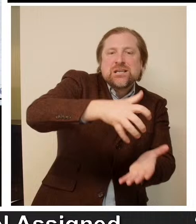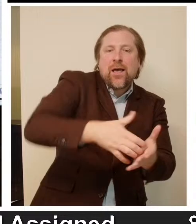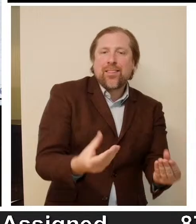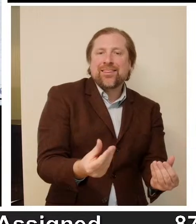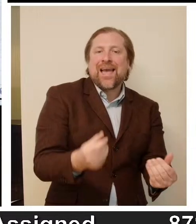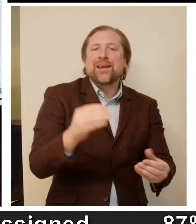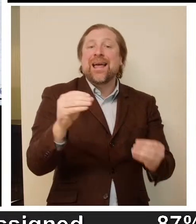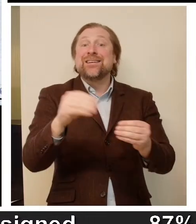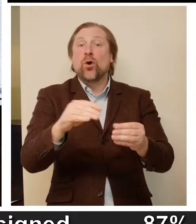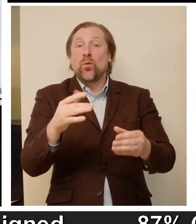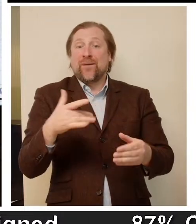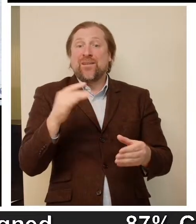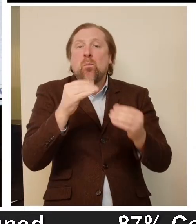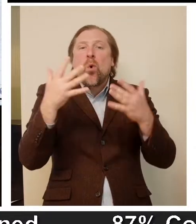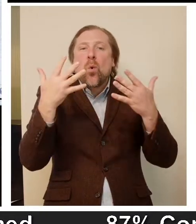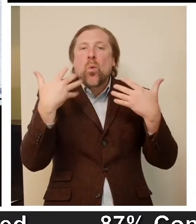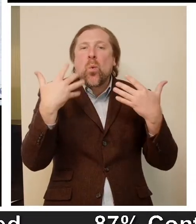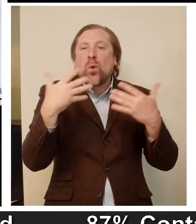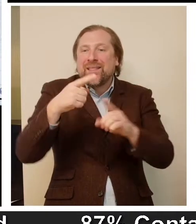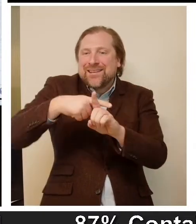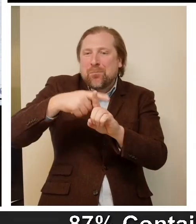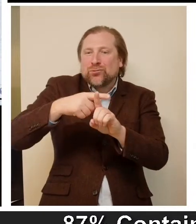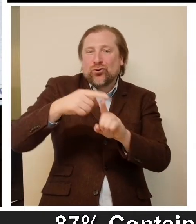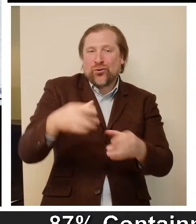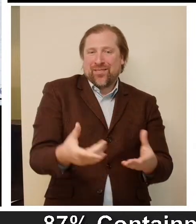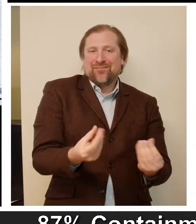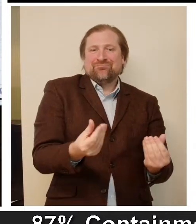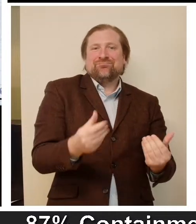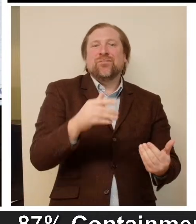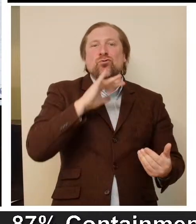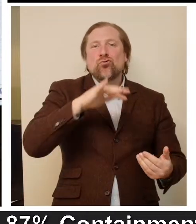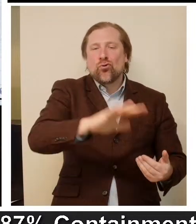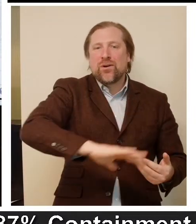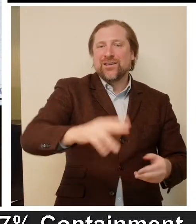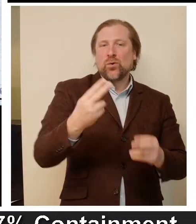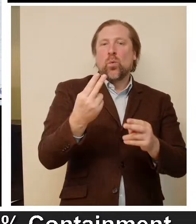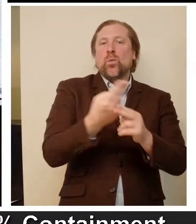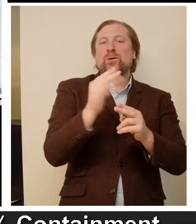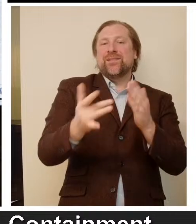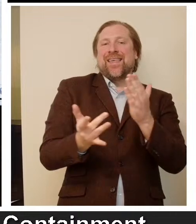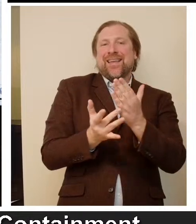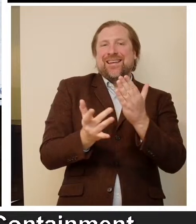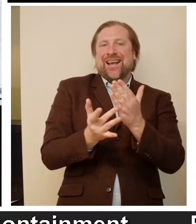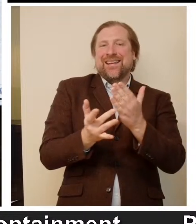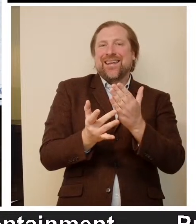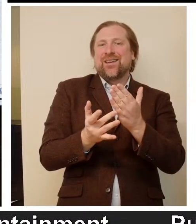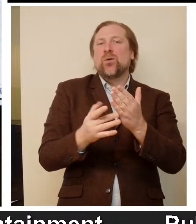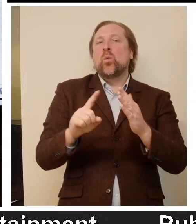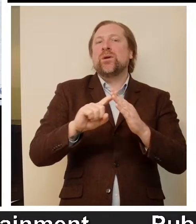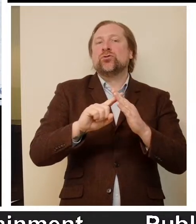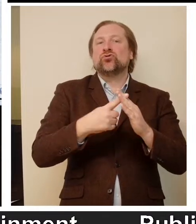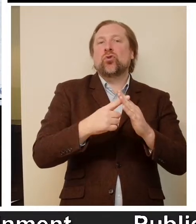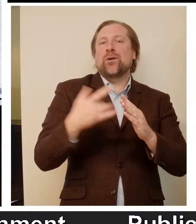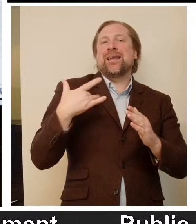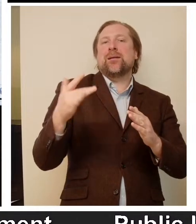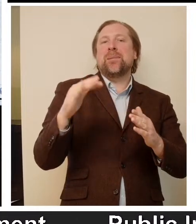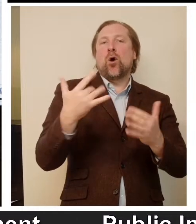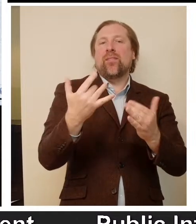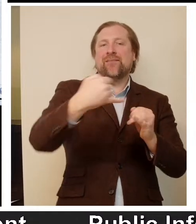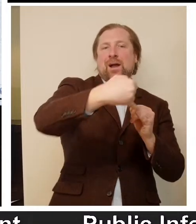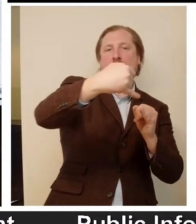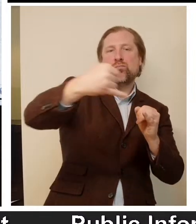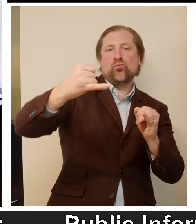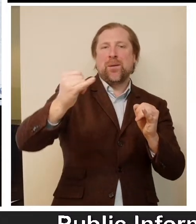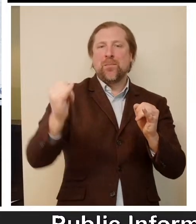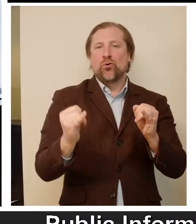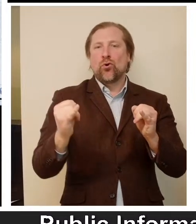say mop up and patrol, we utilize that technique. Definitely, we usually start on the fire perimeter and